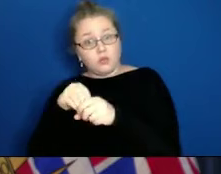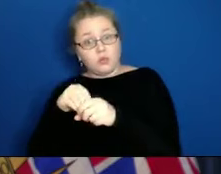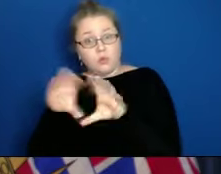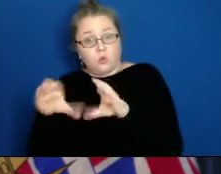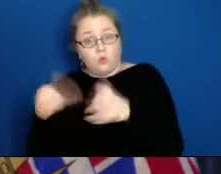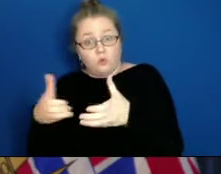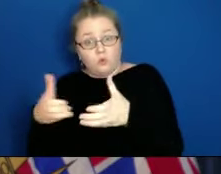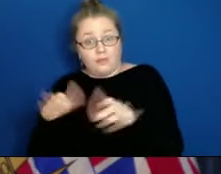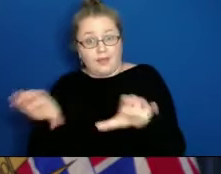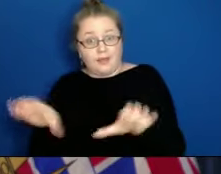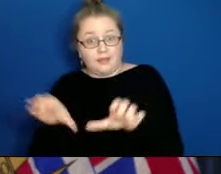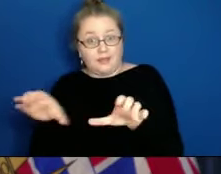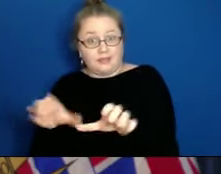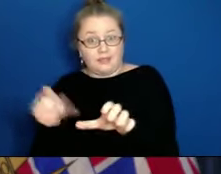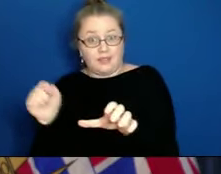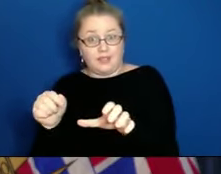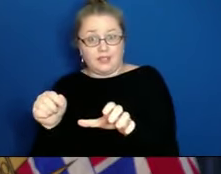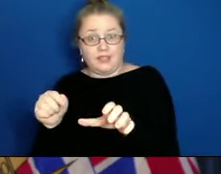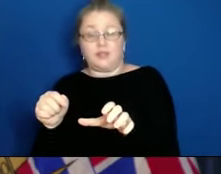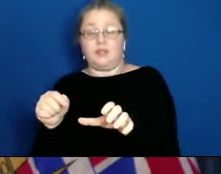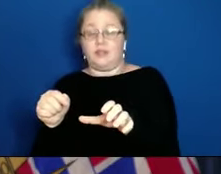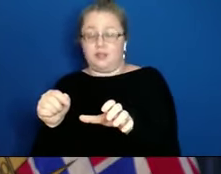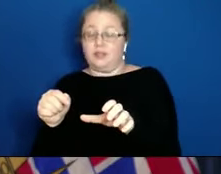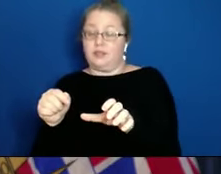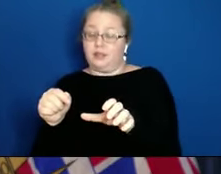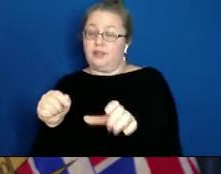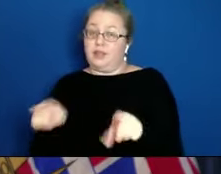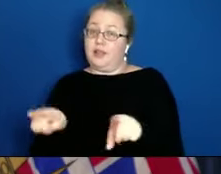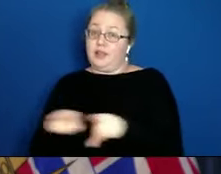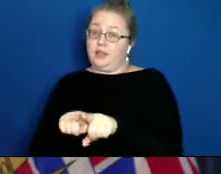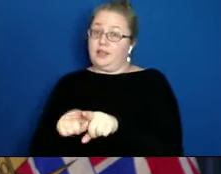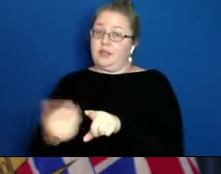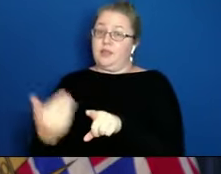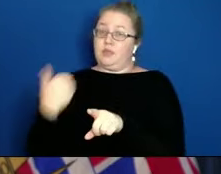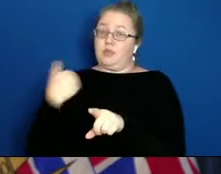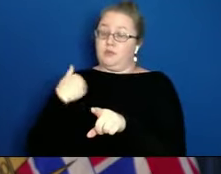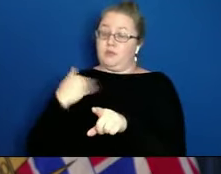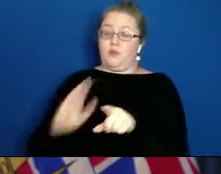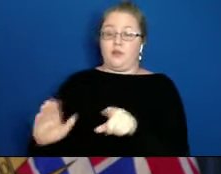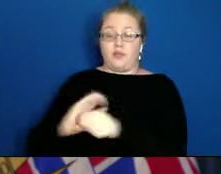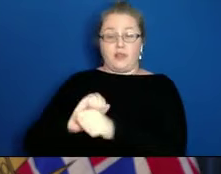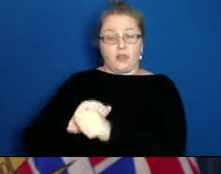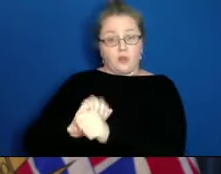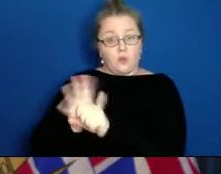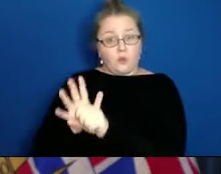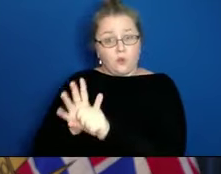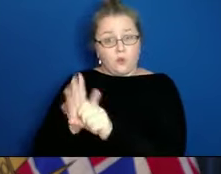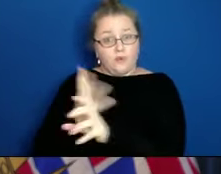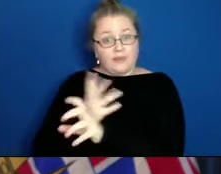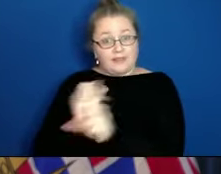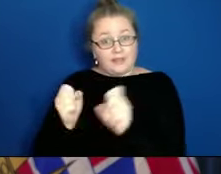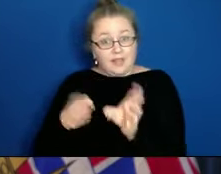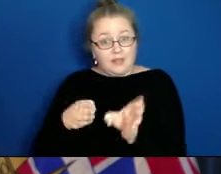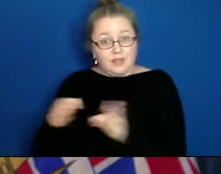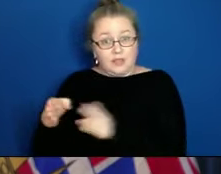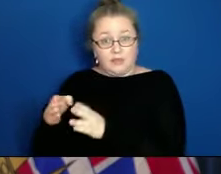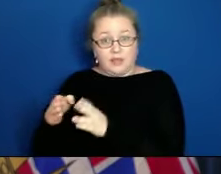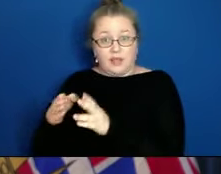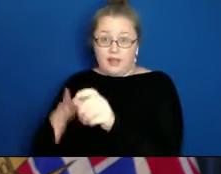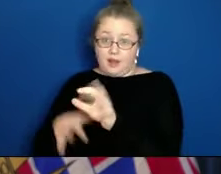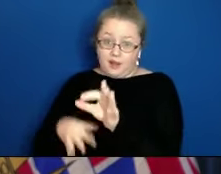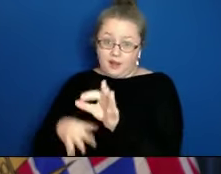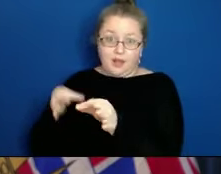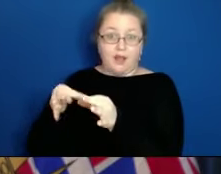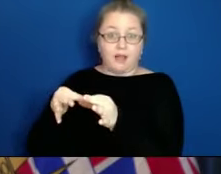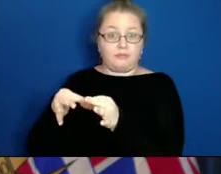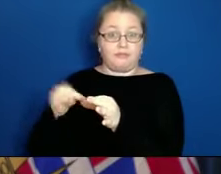activities must, as we've had in the past, must update their COVID safety plans to adhere to the new guidelines and have